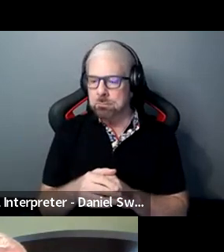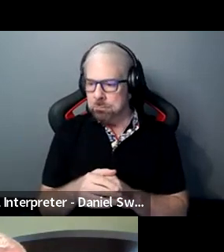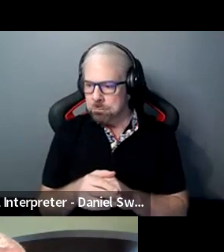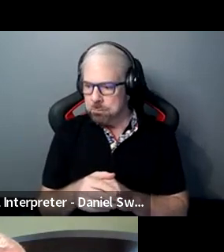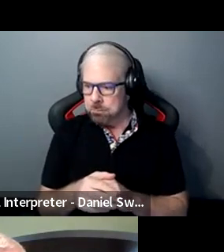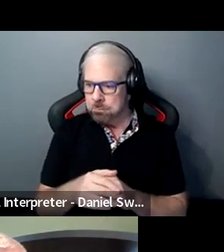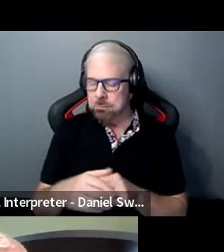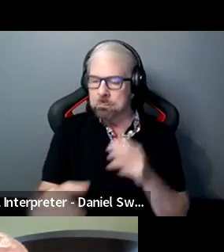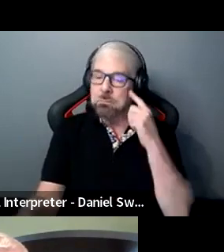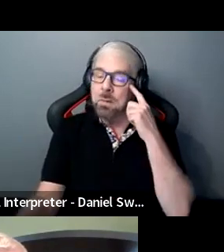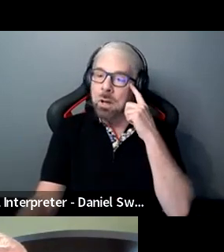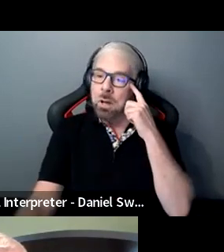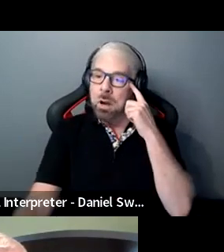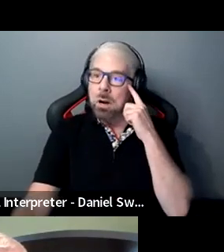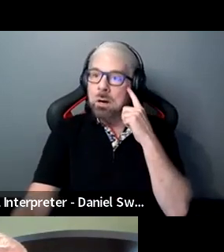and I